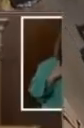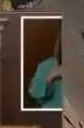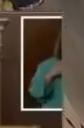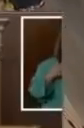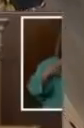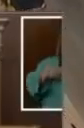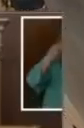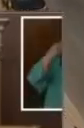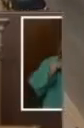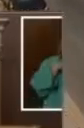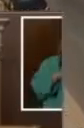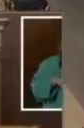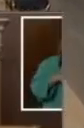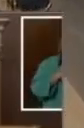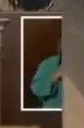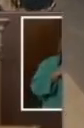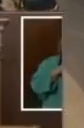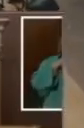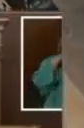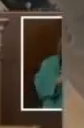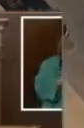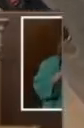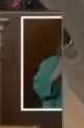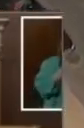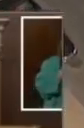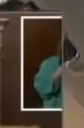but it doesn't change that I want everybody to be safe.